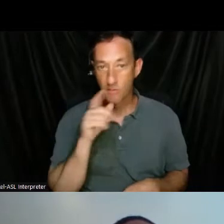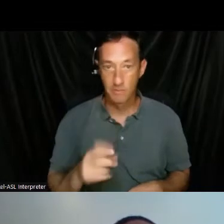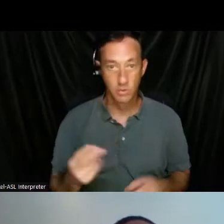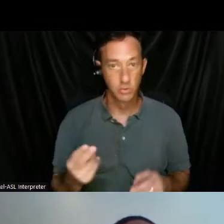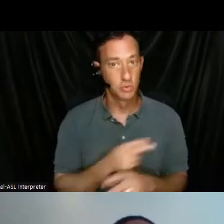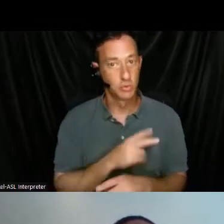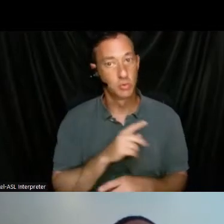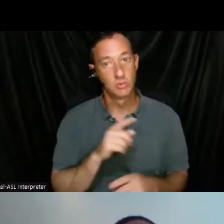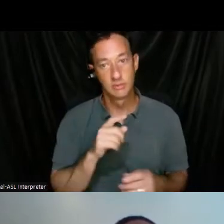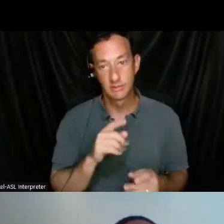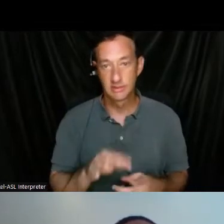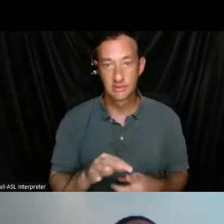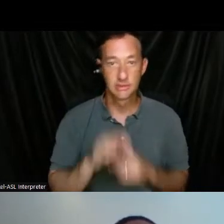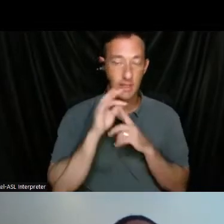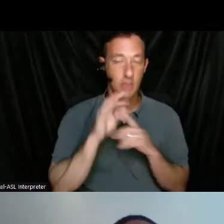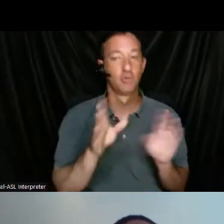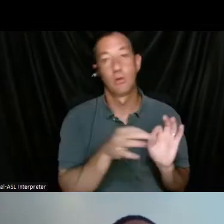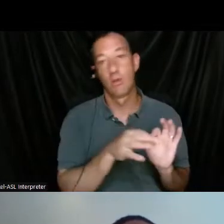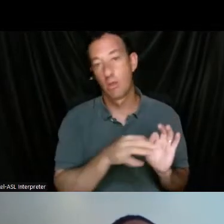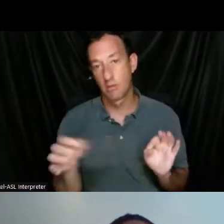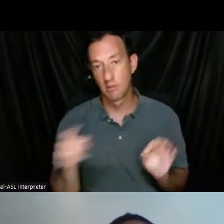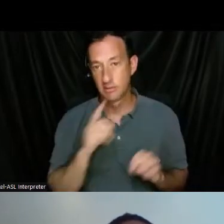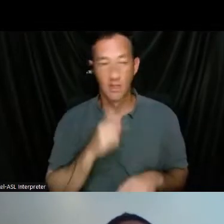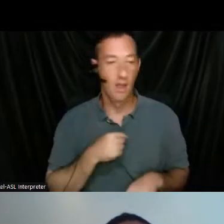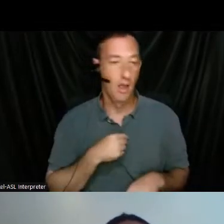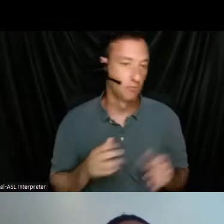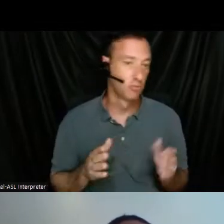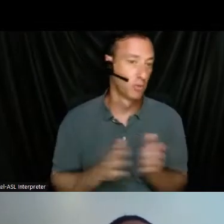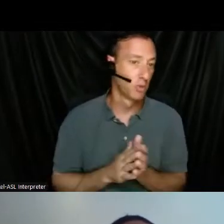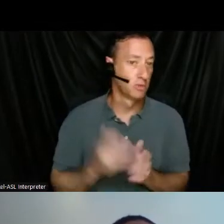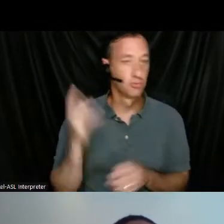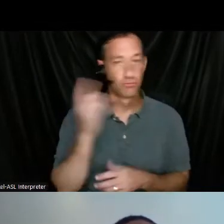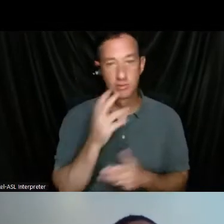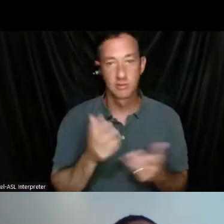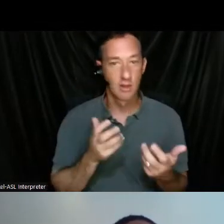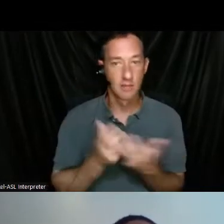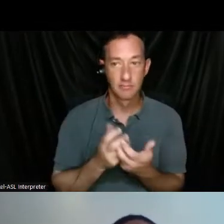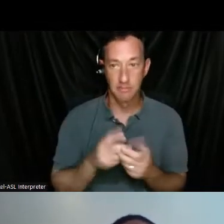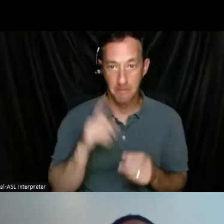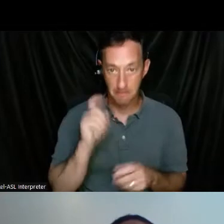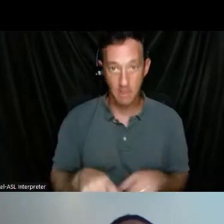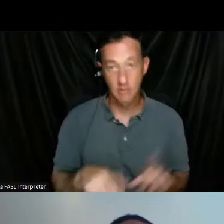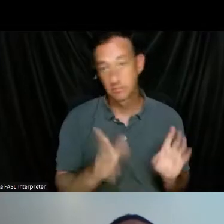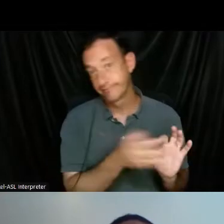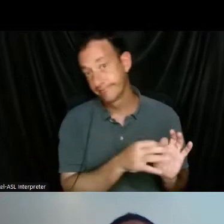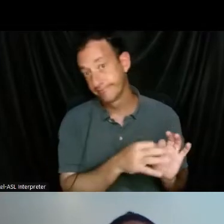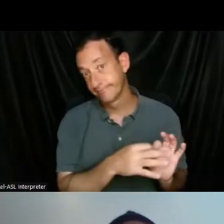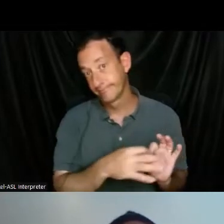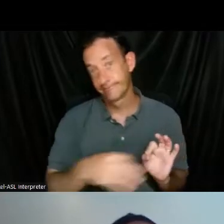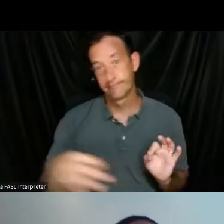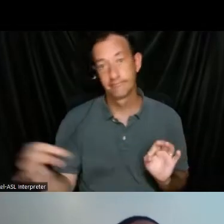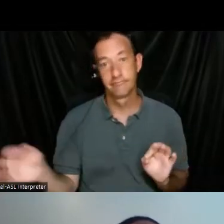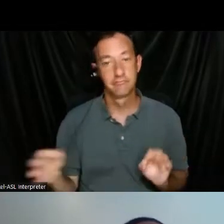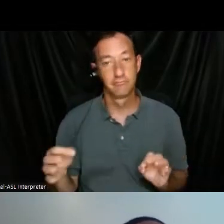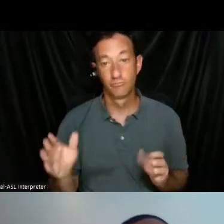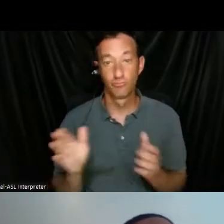They don't need to specifically say, like, I'm requesting a reasonable accommodation. That does not have to be a part of their